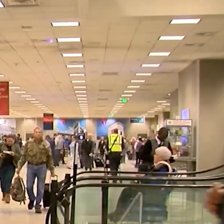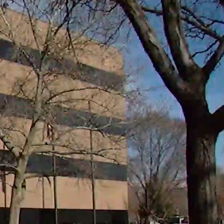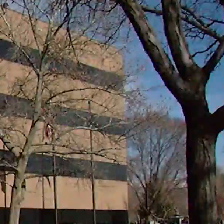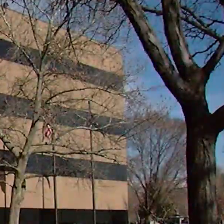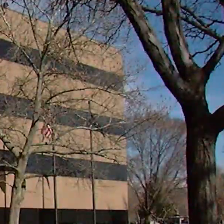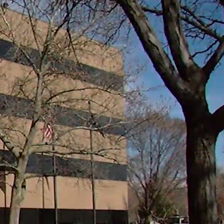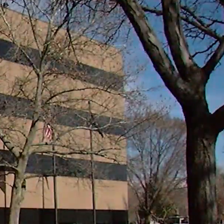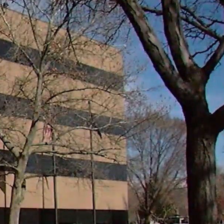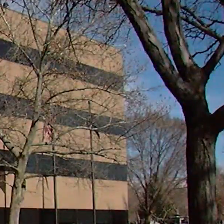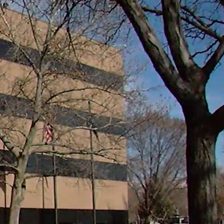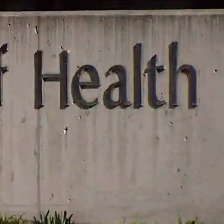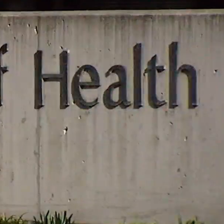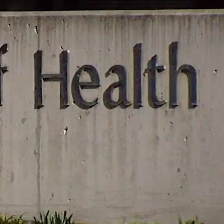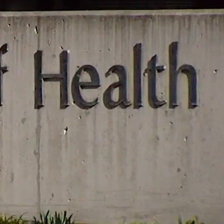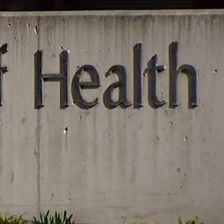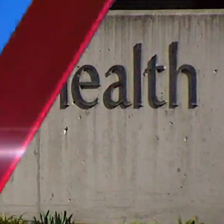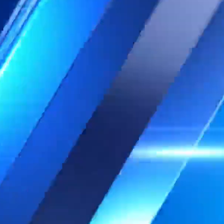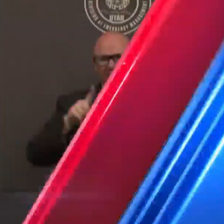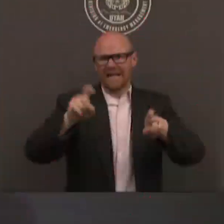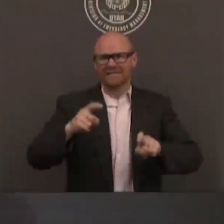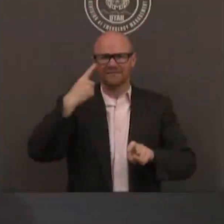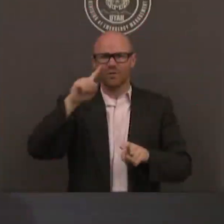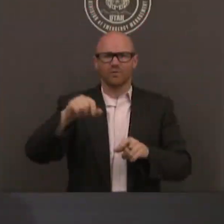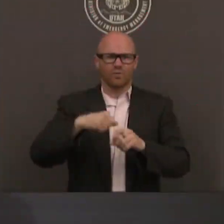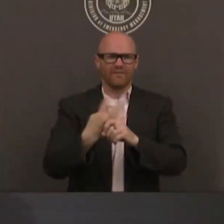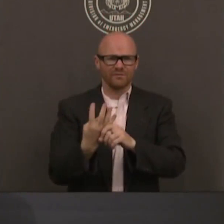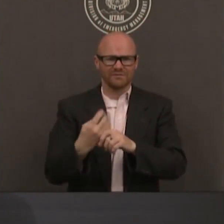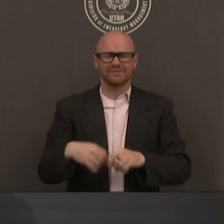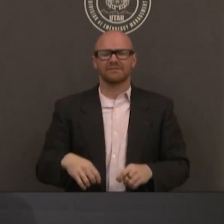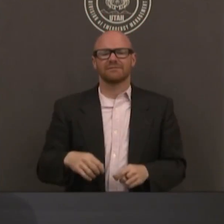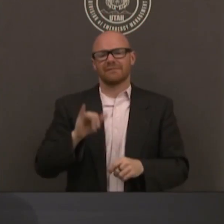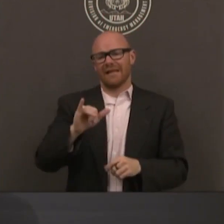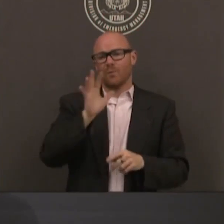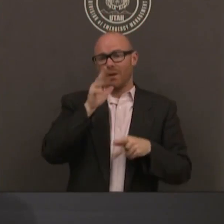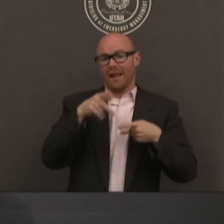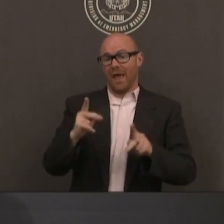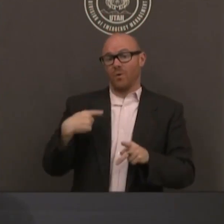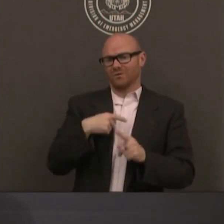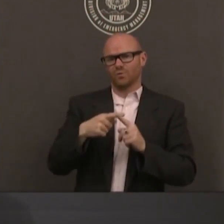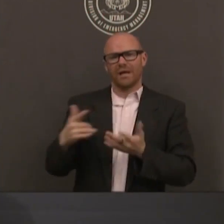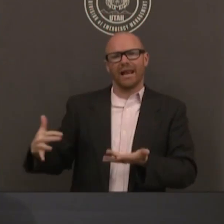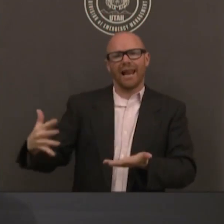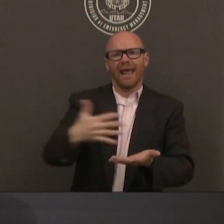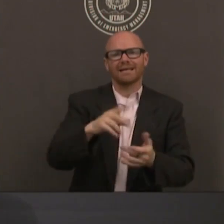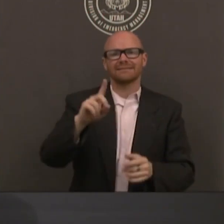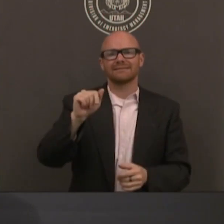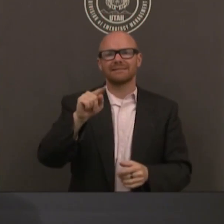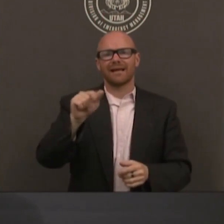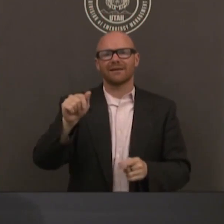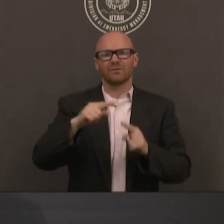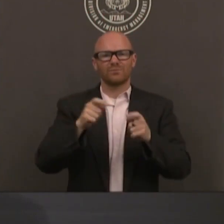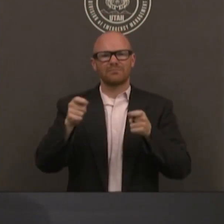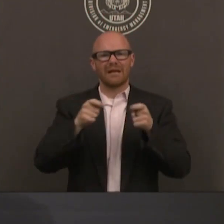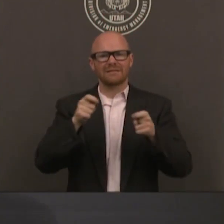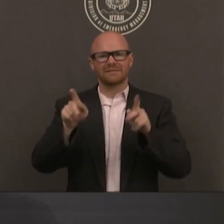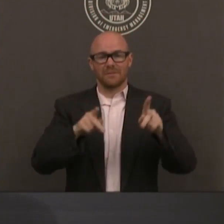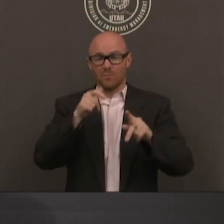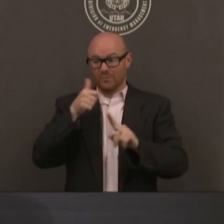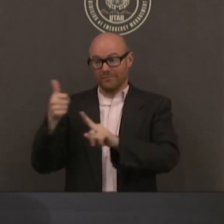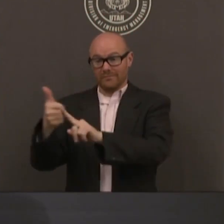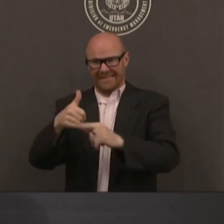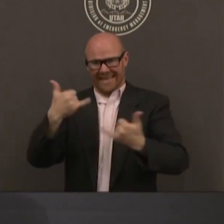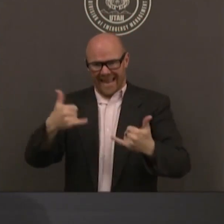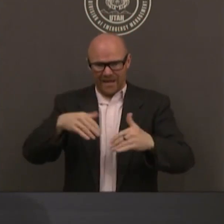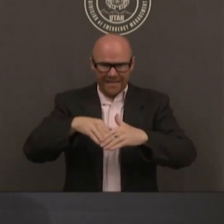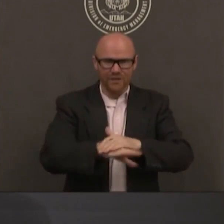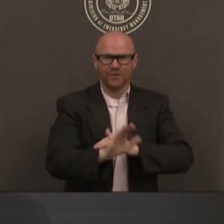traveler for next steps. This will allow us the data to be able to manage those folks that are entering our state